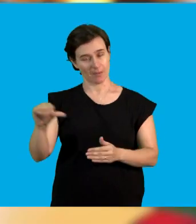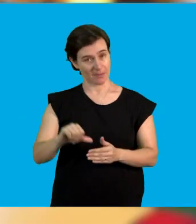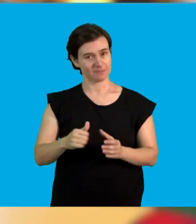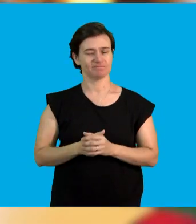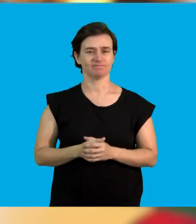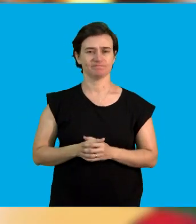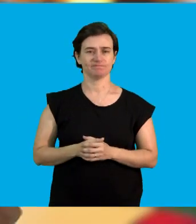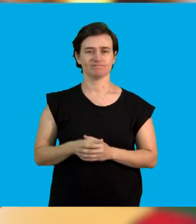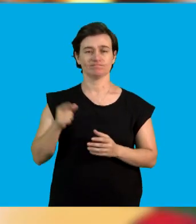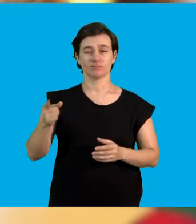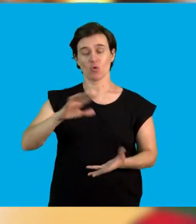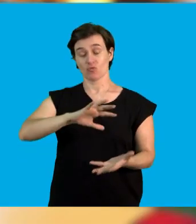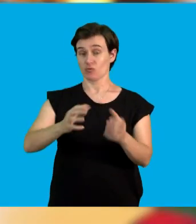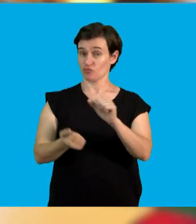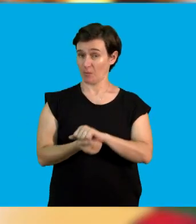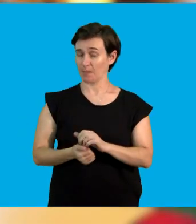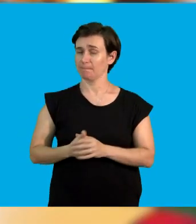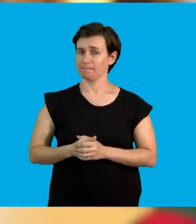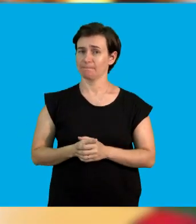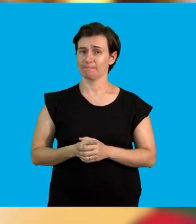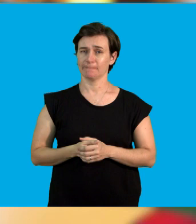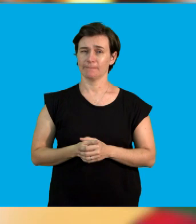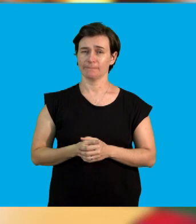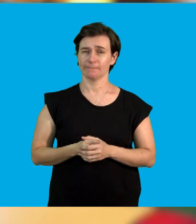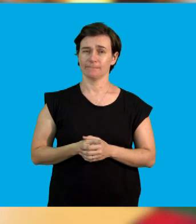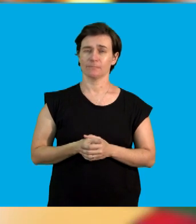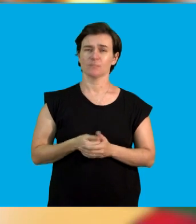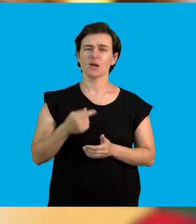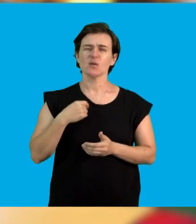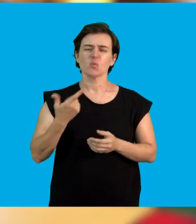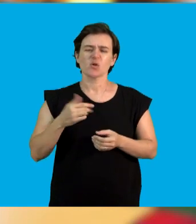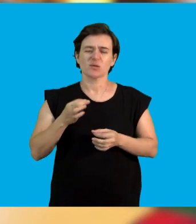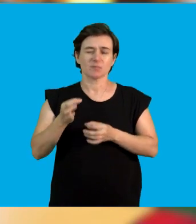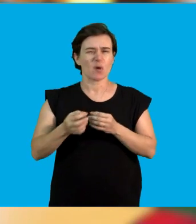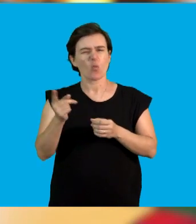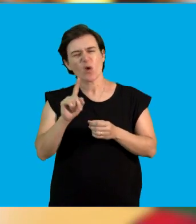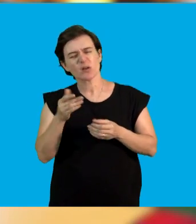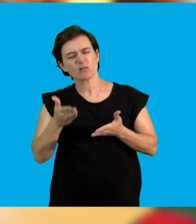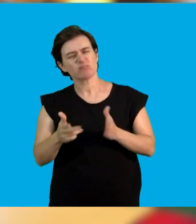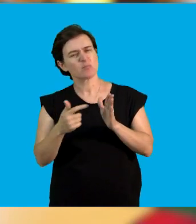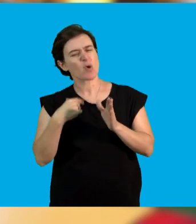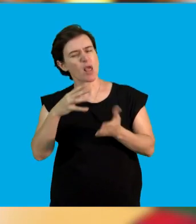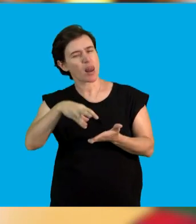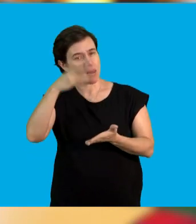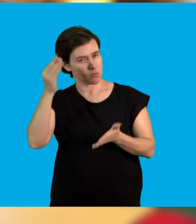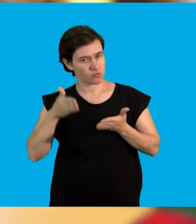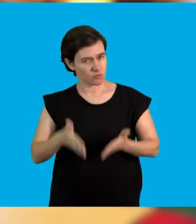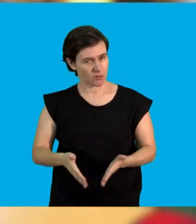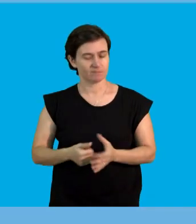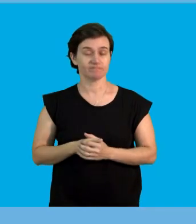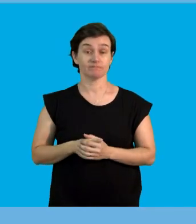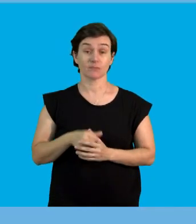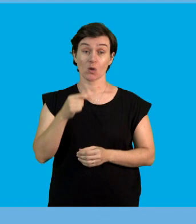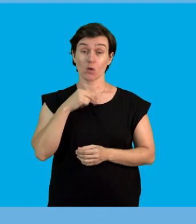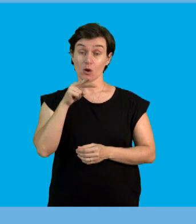Welcome back, learners. So now to wrap up everything and having to go through step by step what transpired in the entire lesson. So